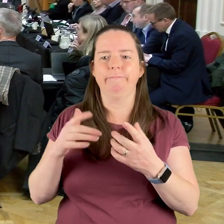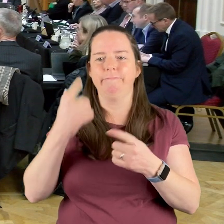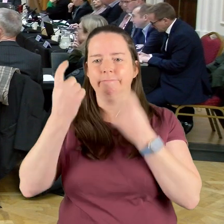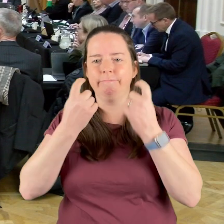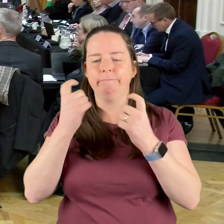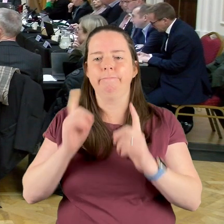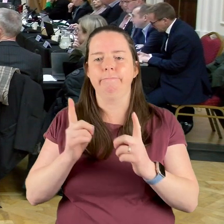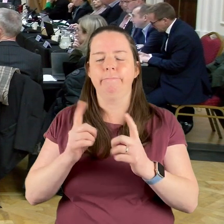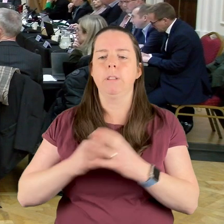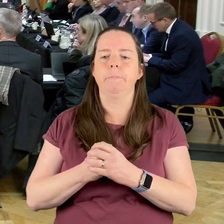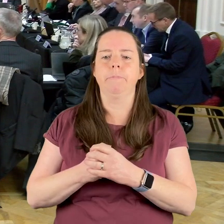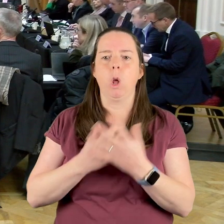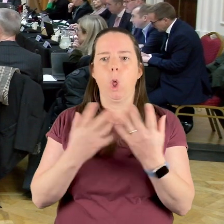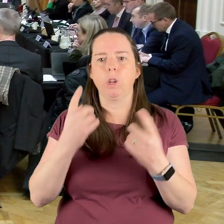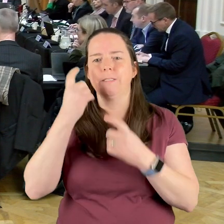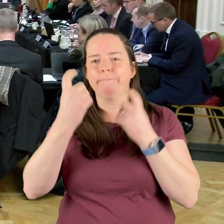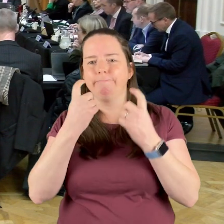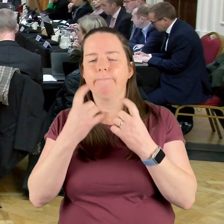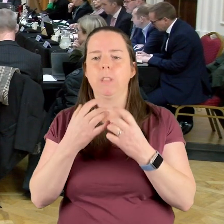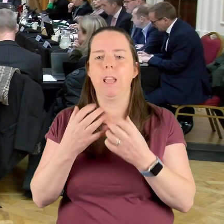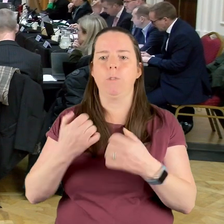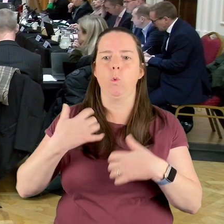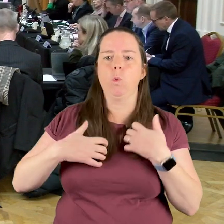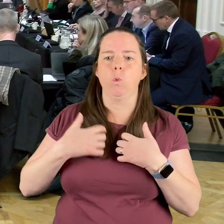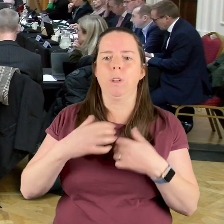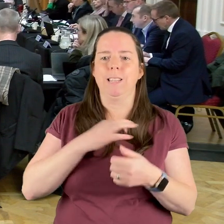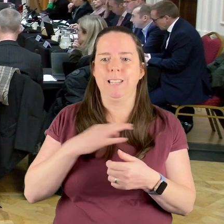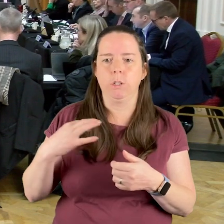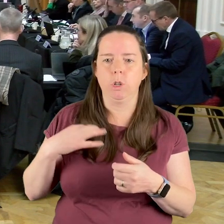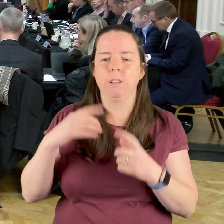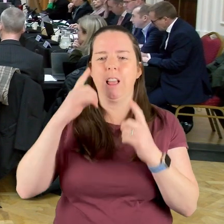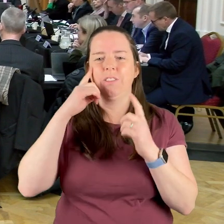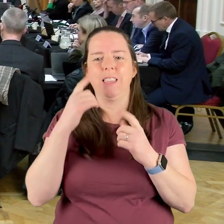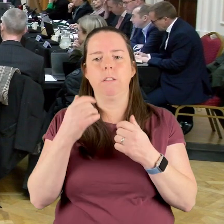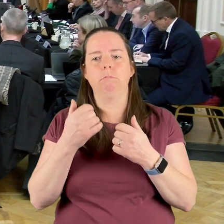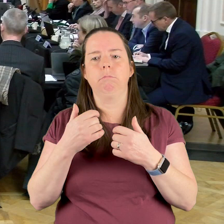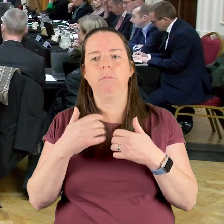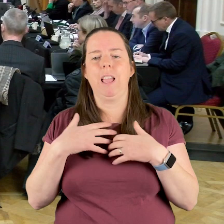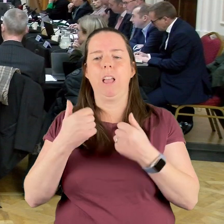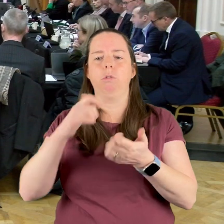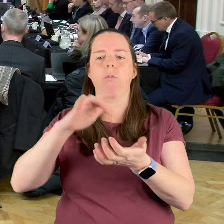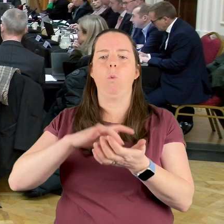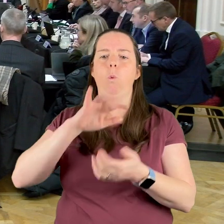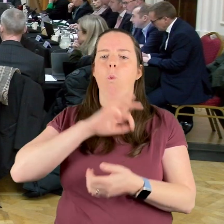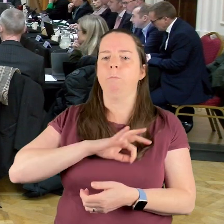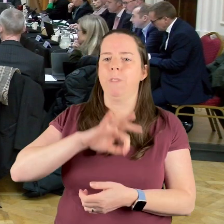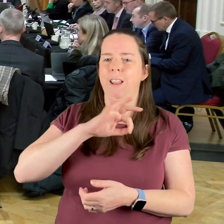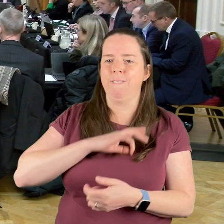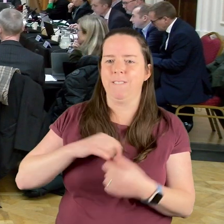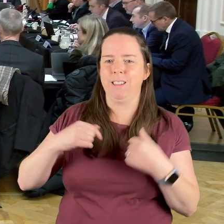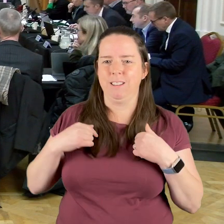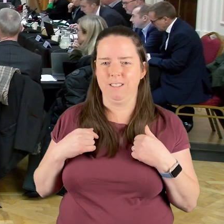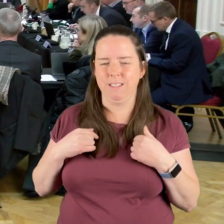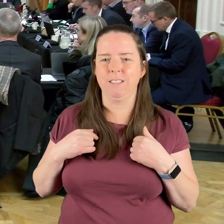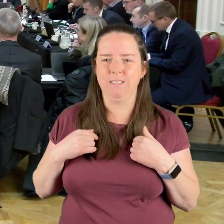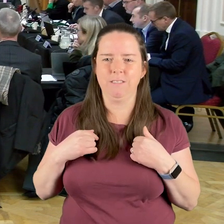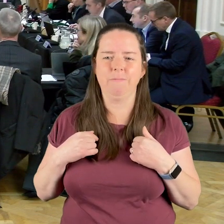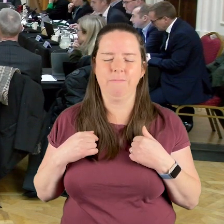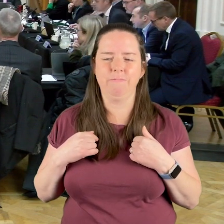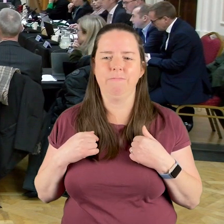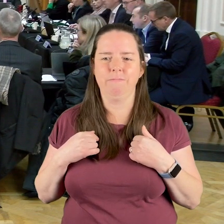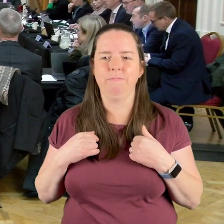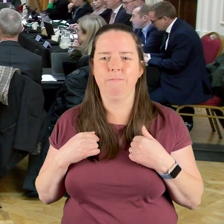is now a green organization. Now there is lots of good stuff and you have got lots of